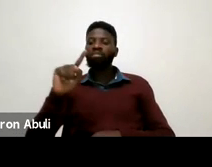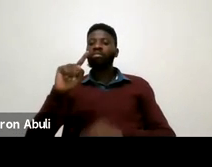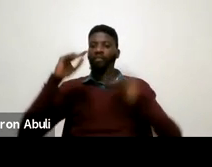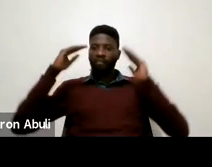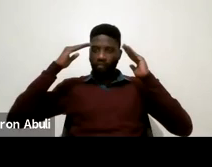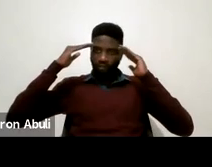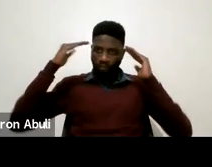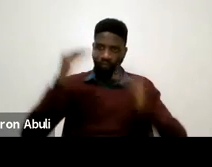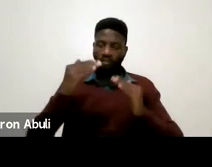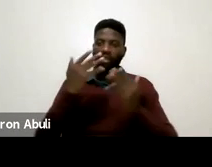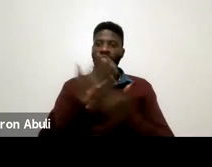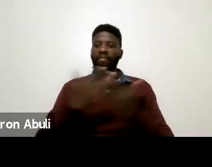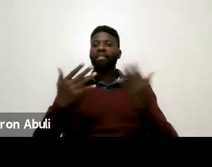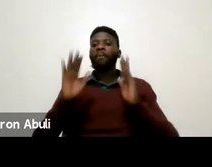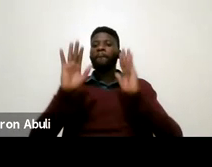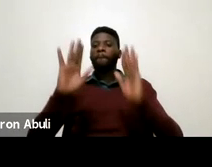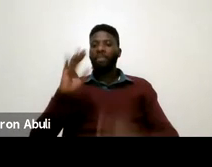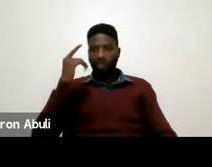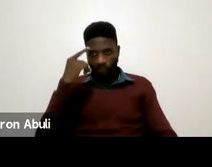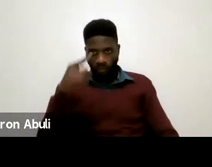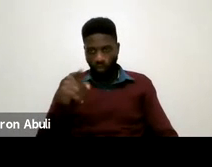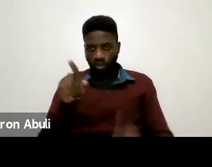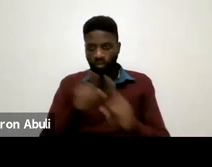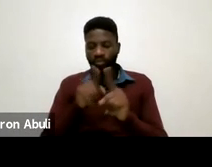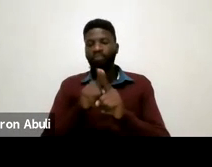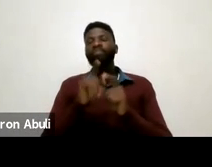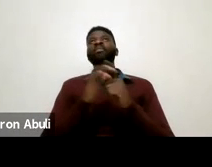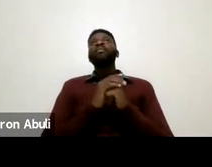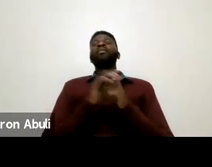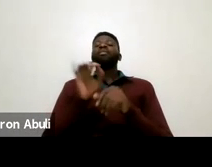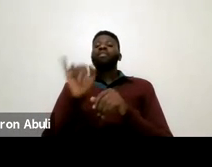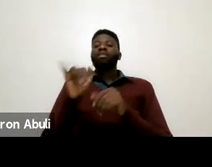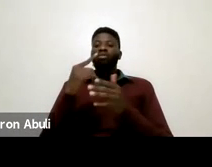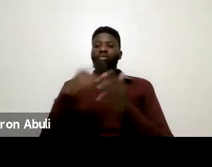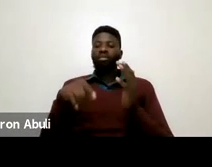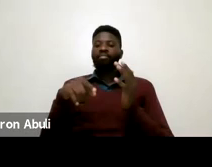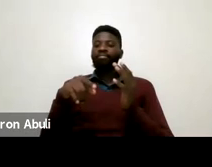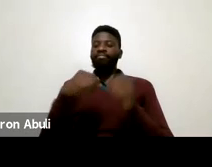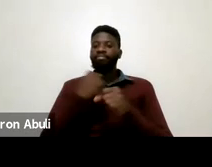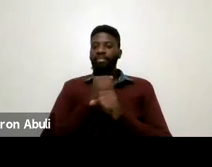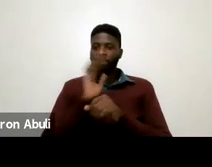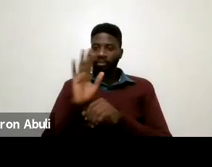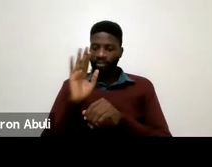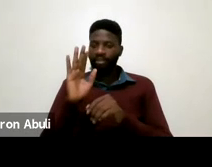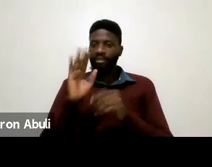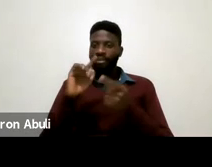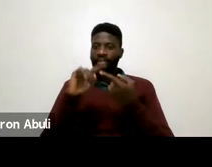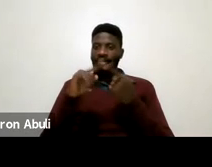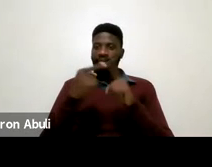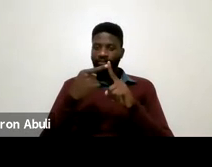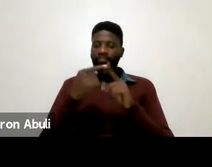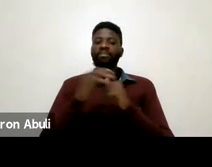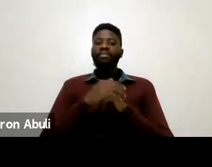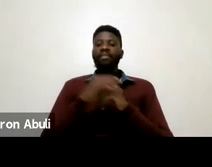you and that make a difference in you, because that's what sets your standards. And of course, public service. Remember us talking about